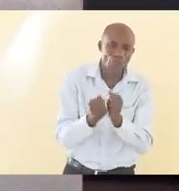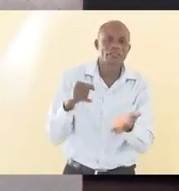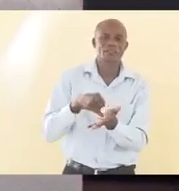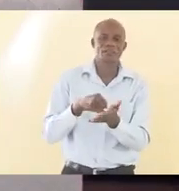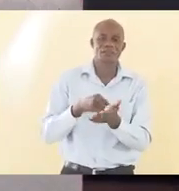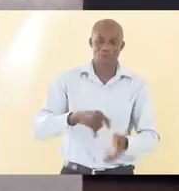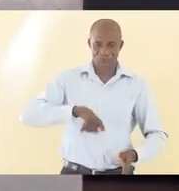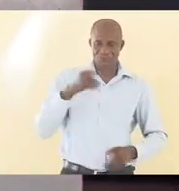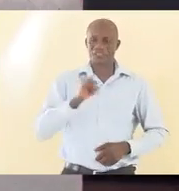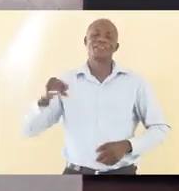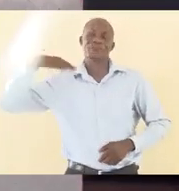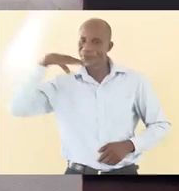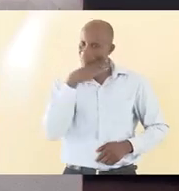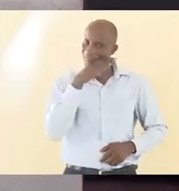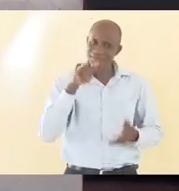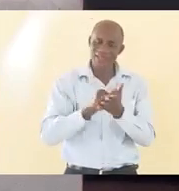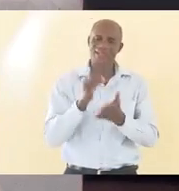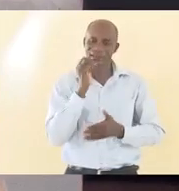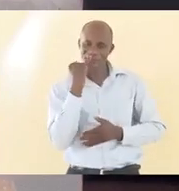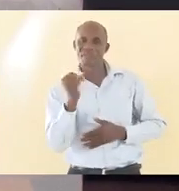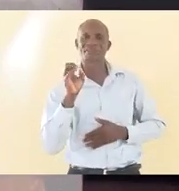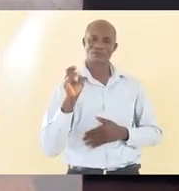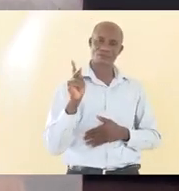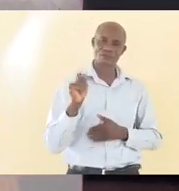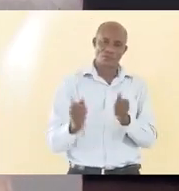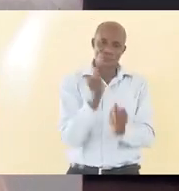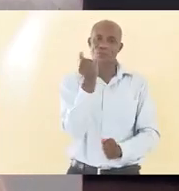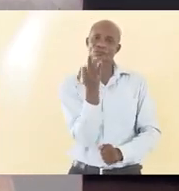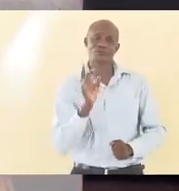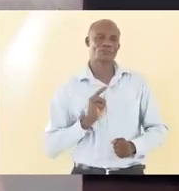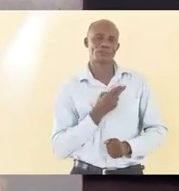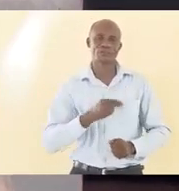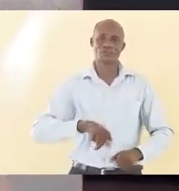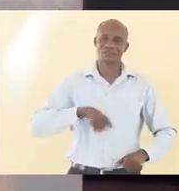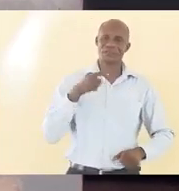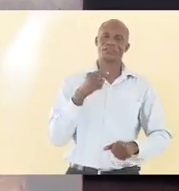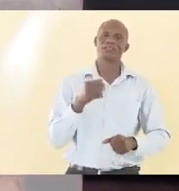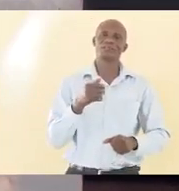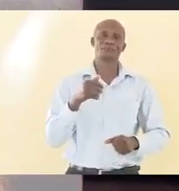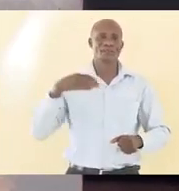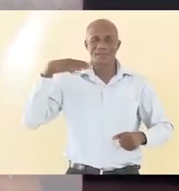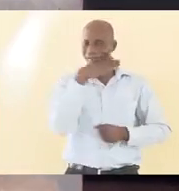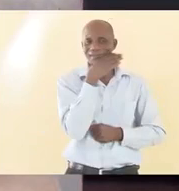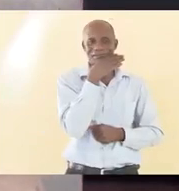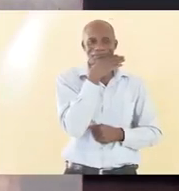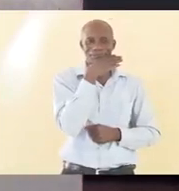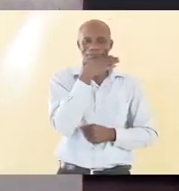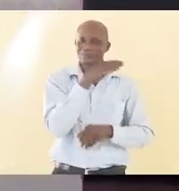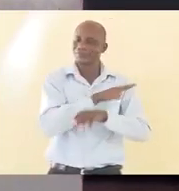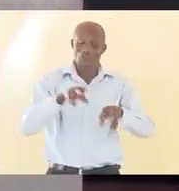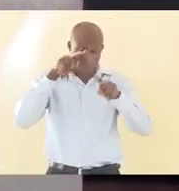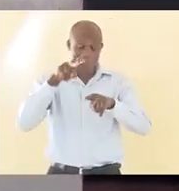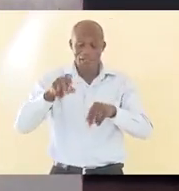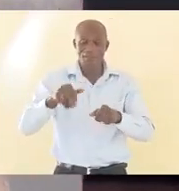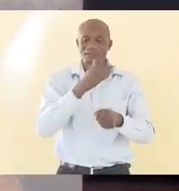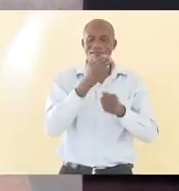with it, living a lie that it is okay. And he says that most of us live lie. Don't look at somebody's shoes, please.